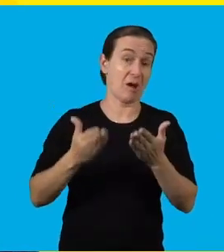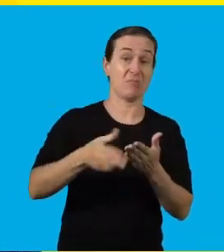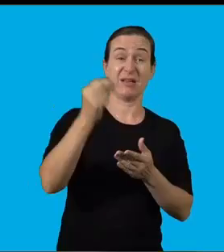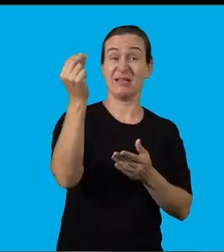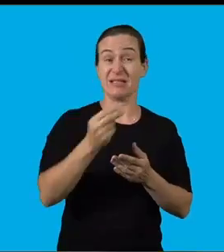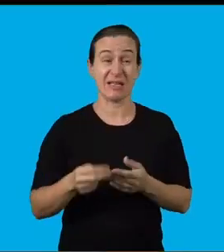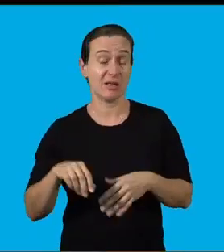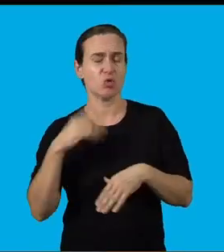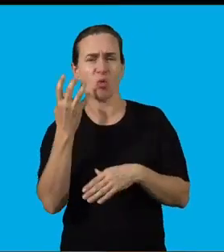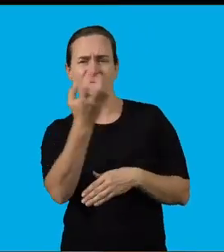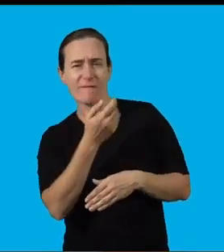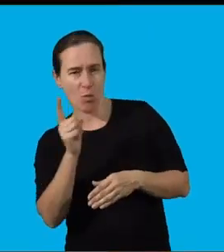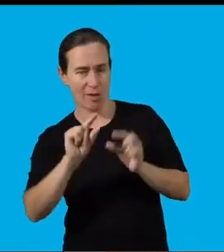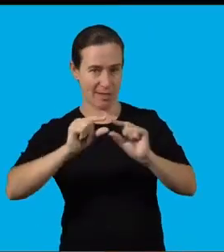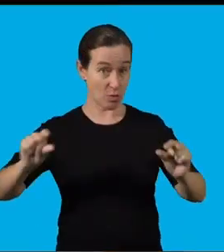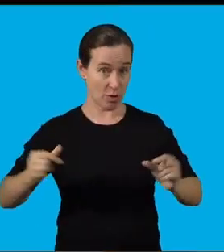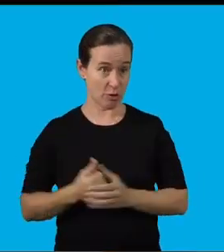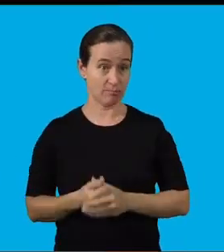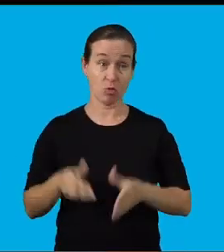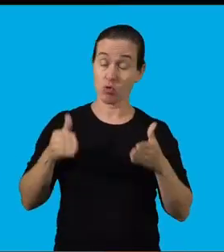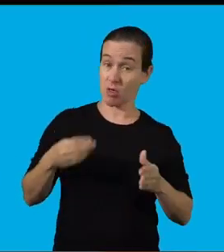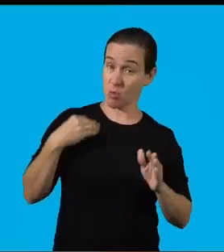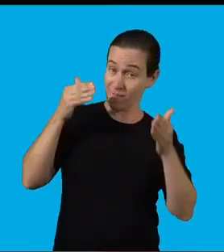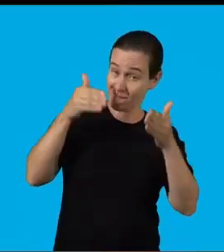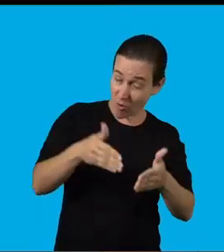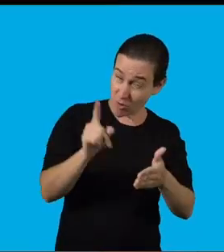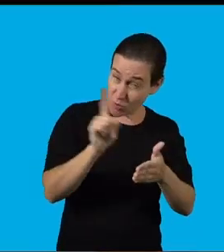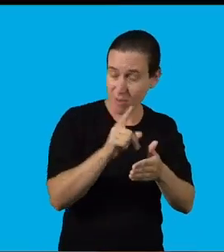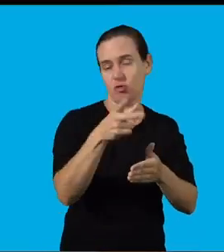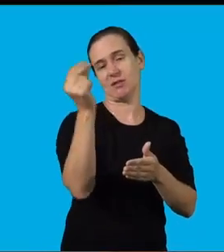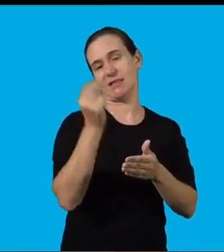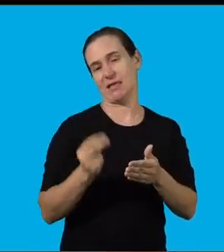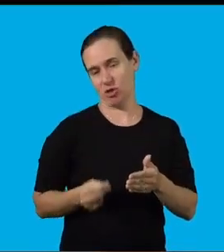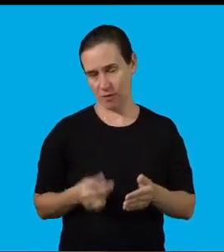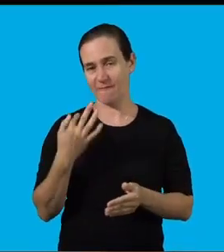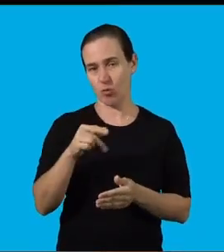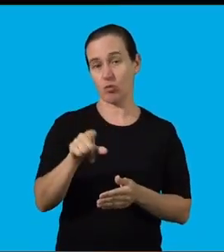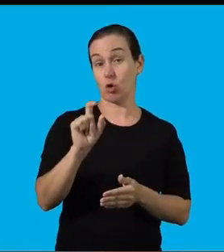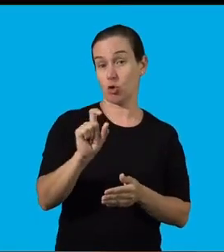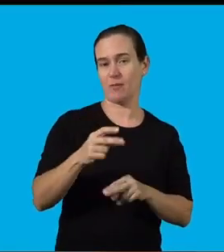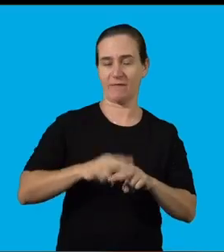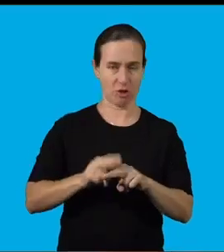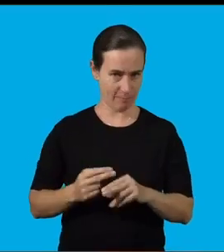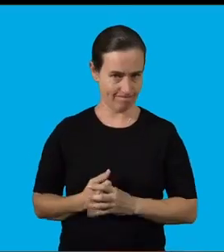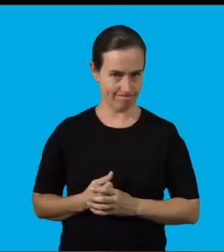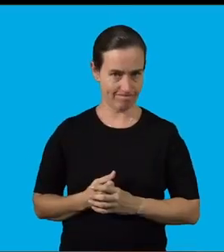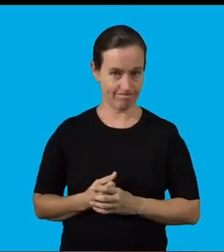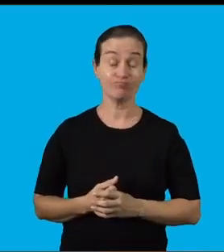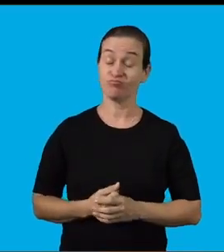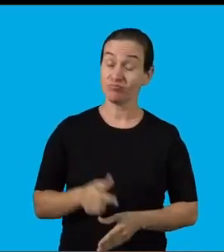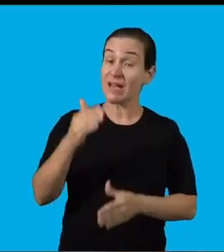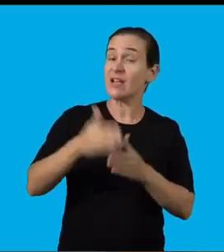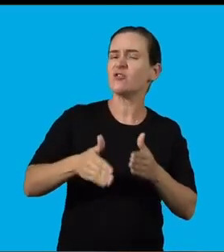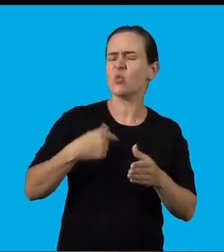be in the form of finding the equation. So today we are going to look at just the sketching portion of cubic functions.